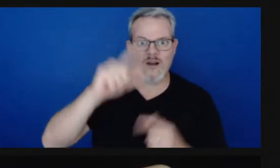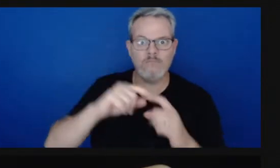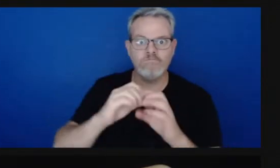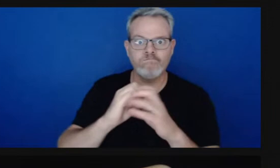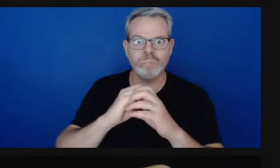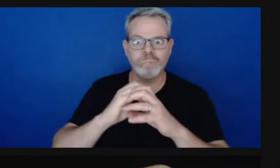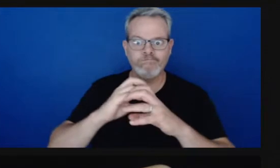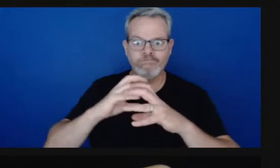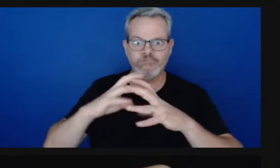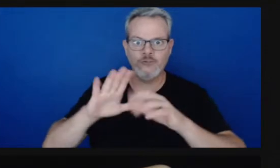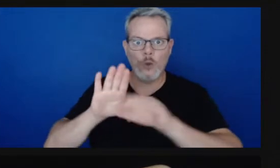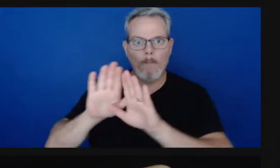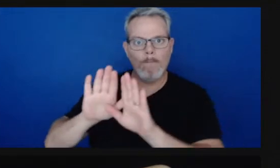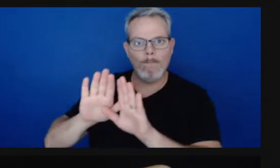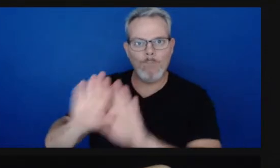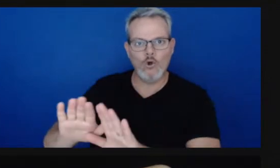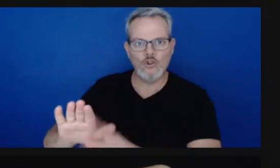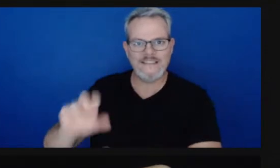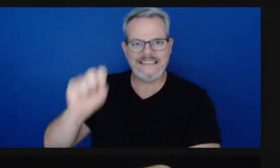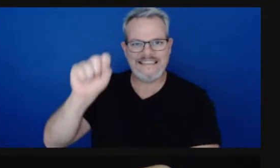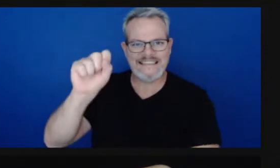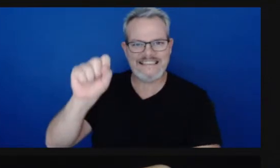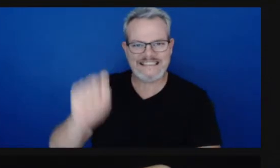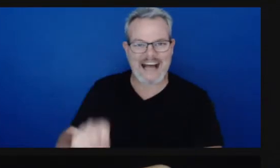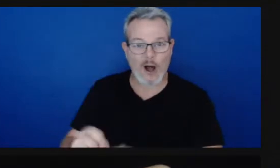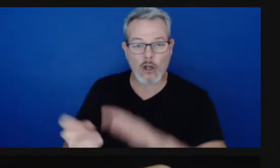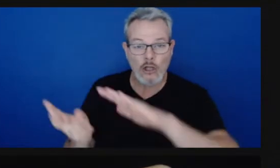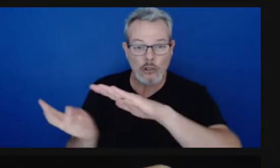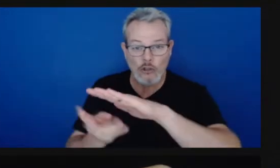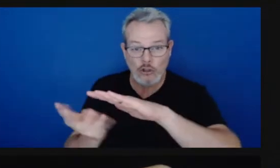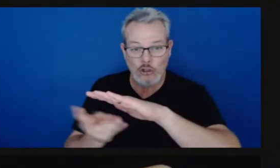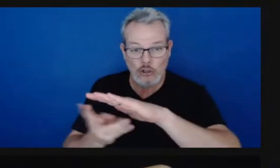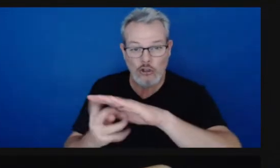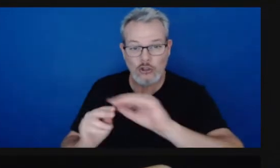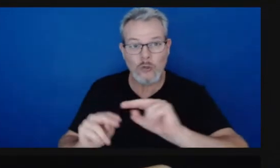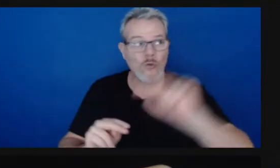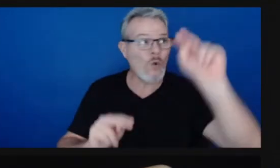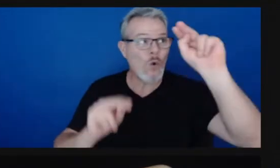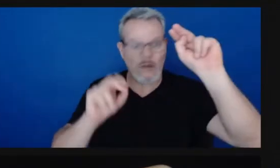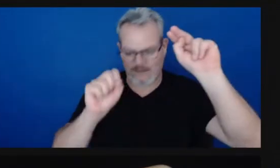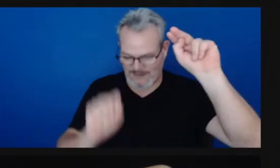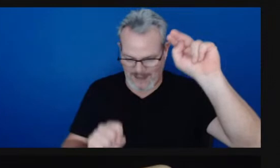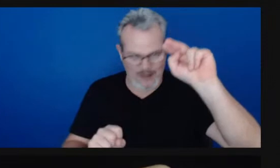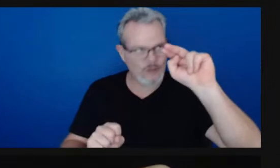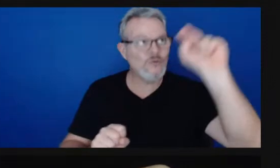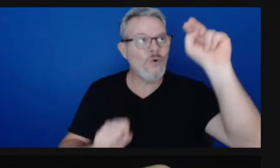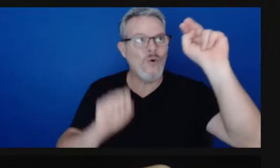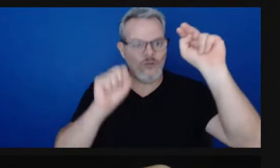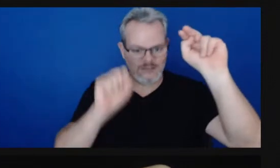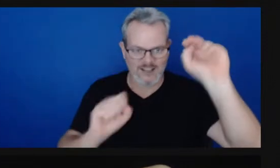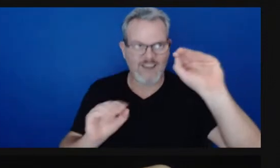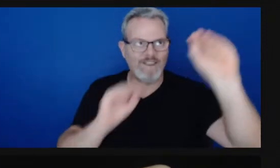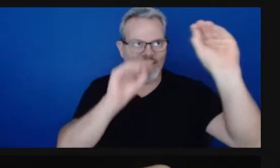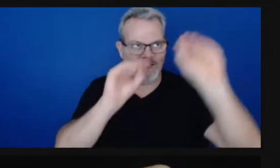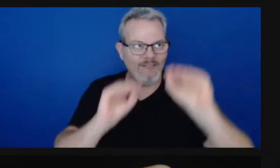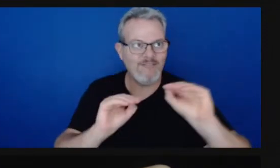the south, and then as intrusion migrates further south, it gets pushed back to the north, right? And then coming over here, now it finally looks like it may be